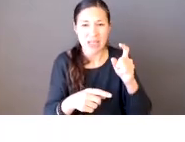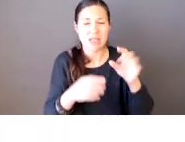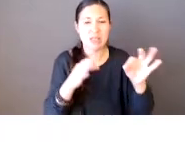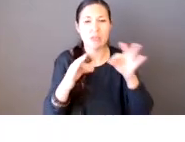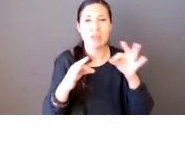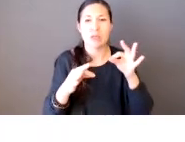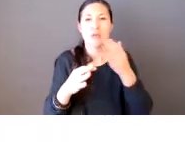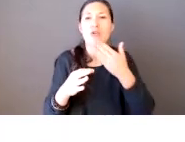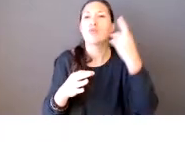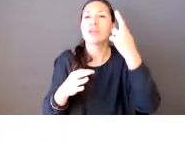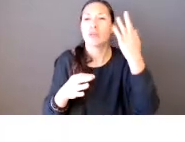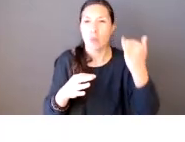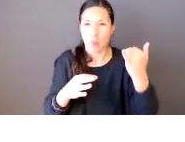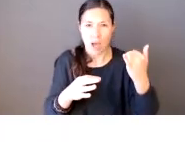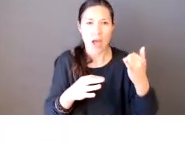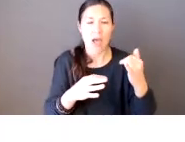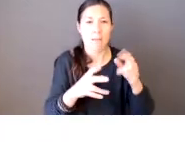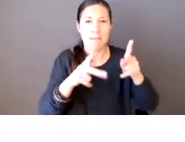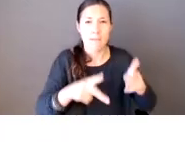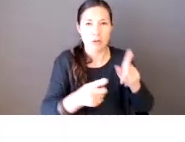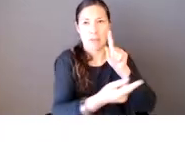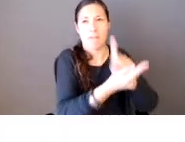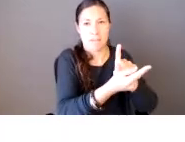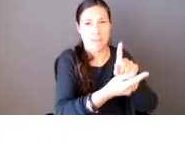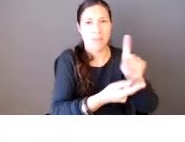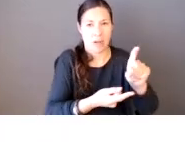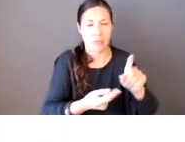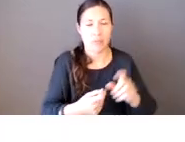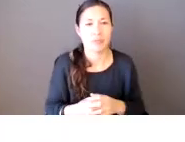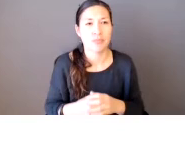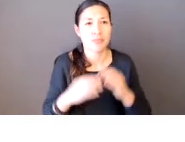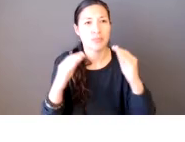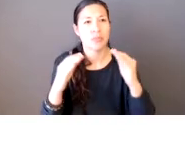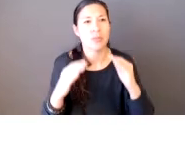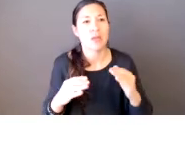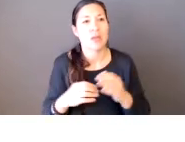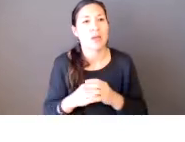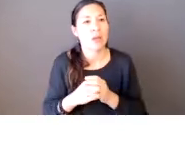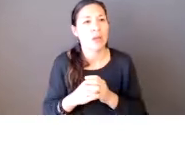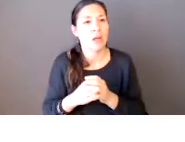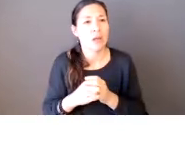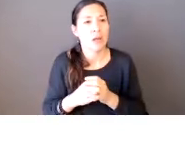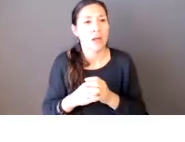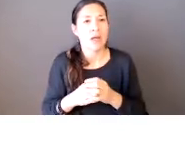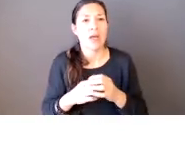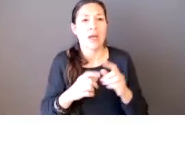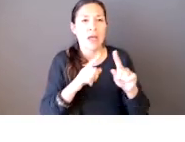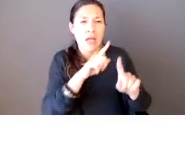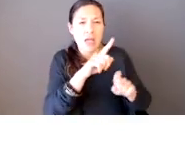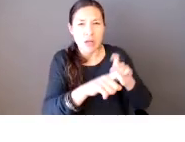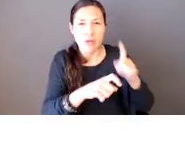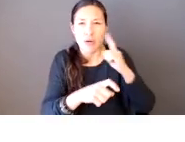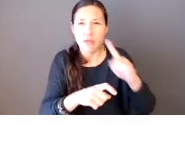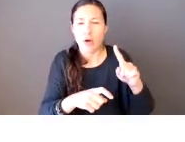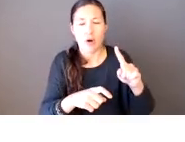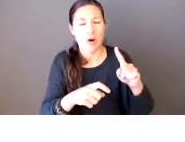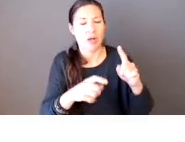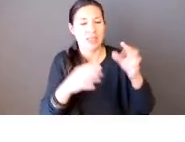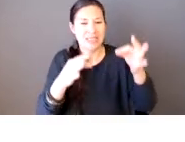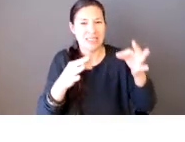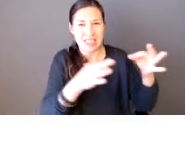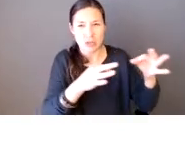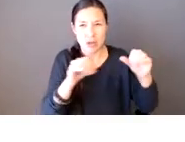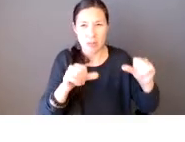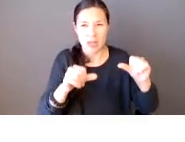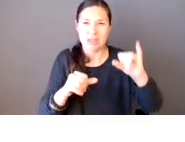So then we had interview for decisional abilities. Again, I'm one of the first people to train this in the state. And this was